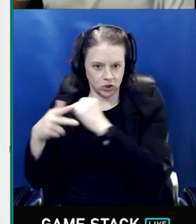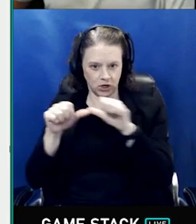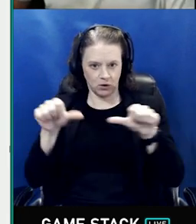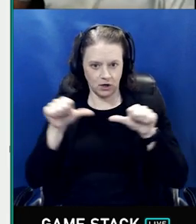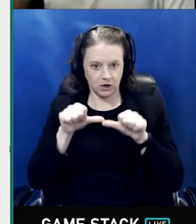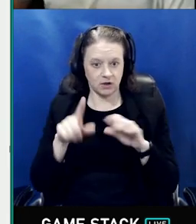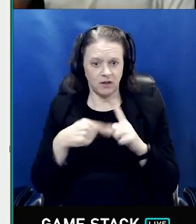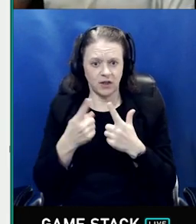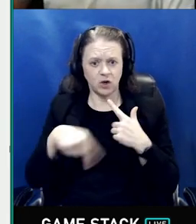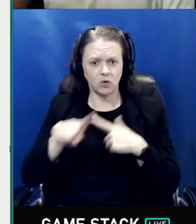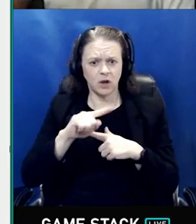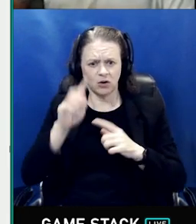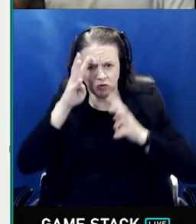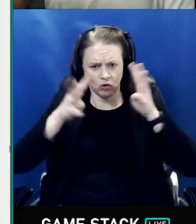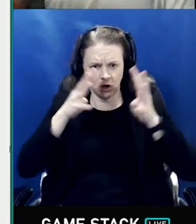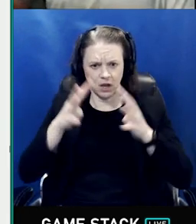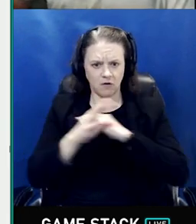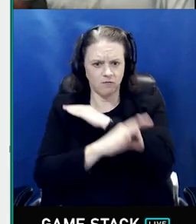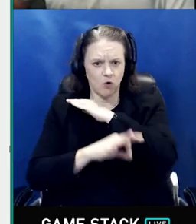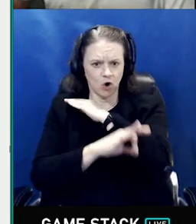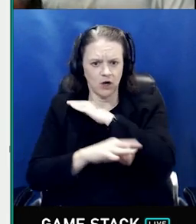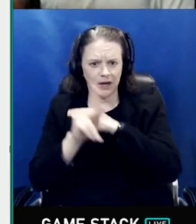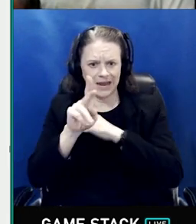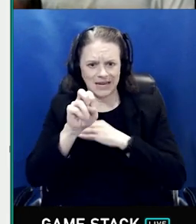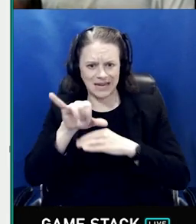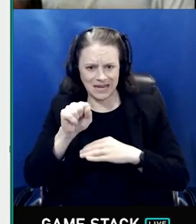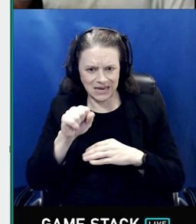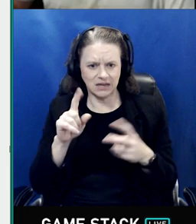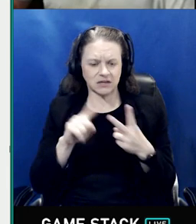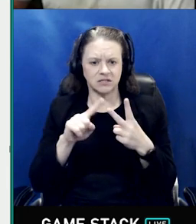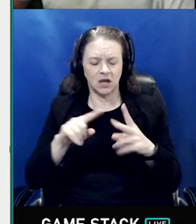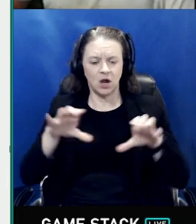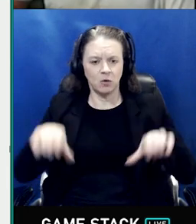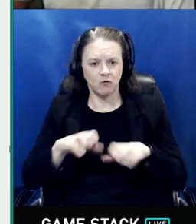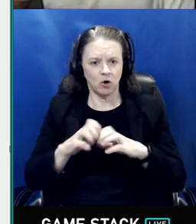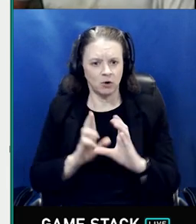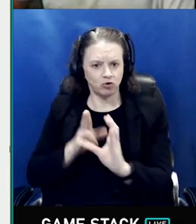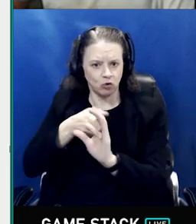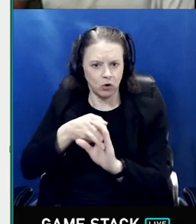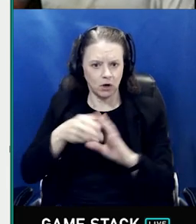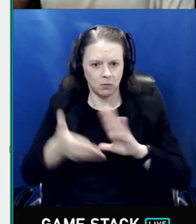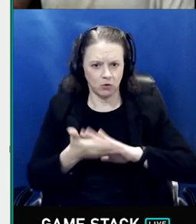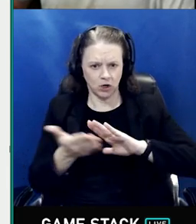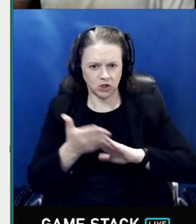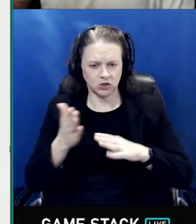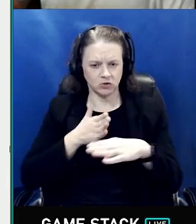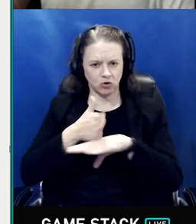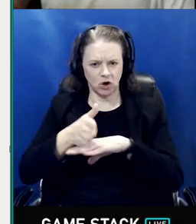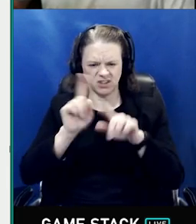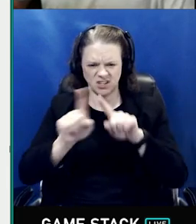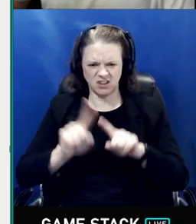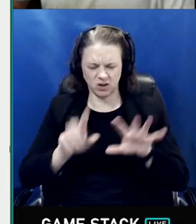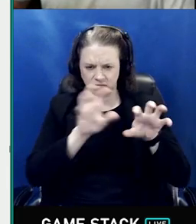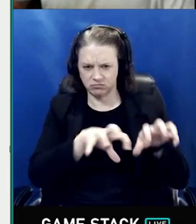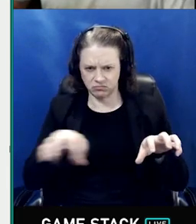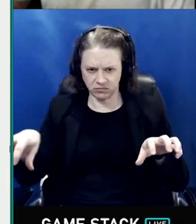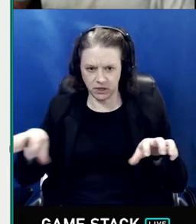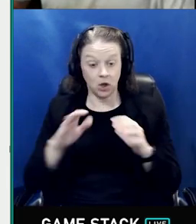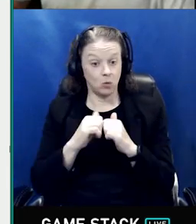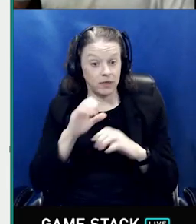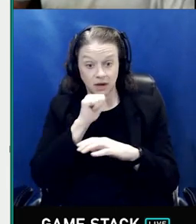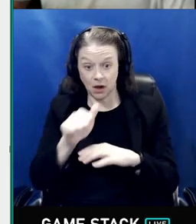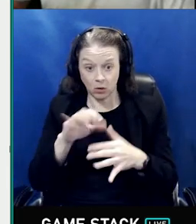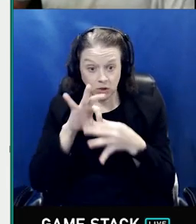foreign keys between entities or perform join operations across these entity types. With a non-relational database